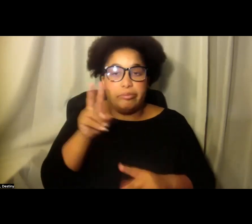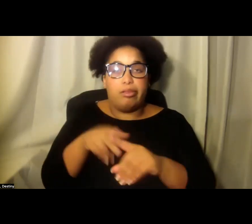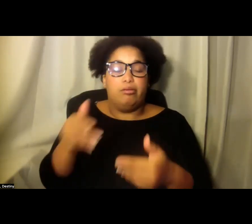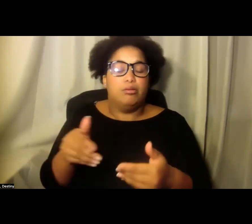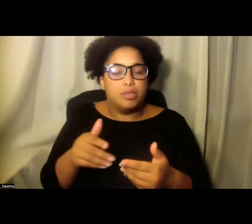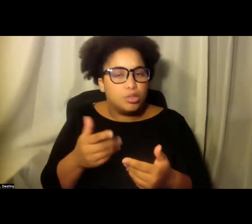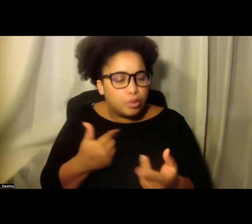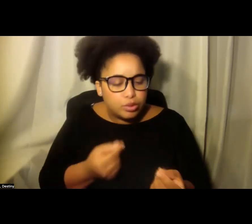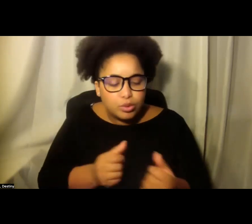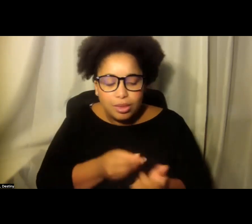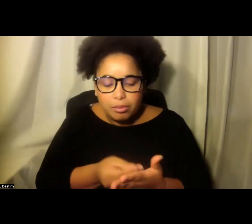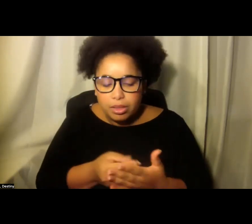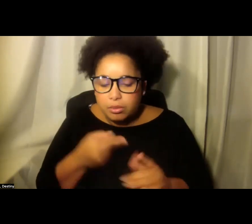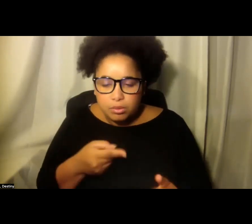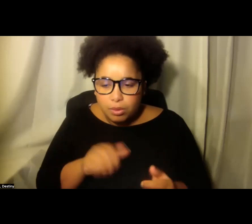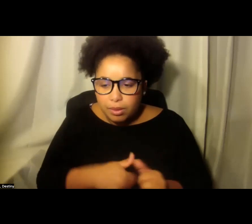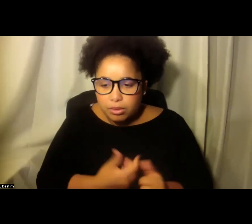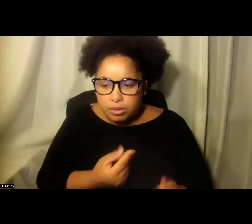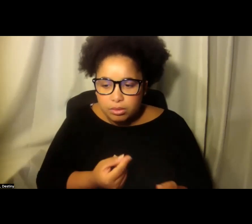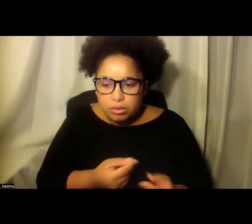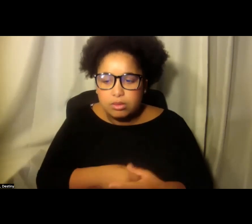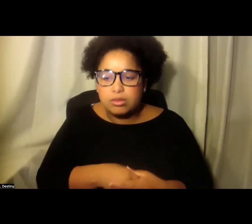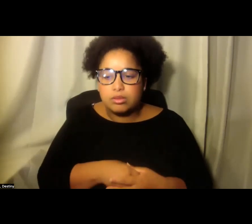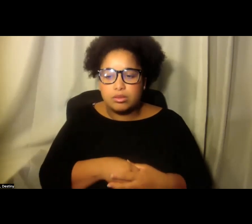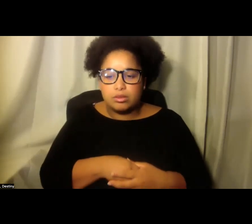like, what do you want to do with those funds? So it's actually helpful.